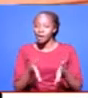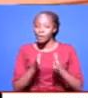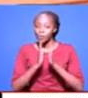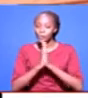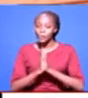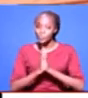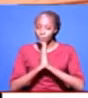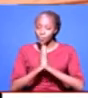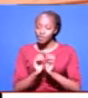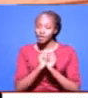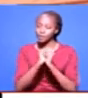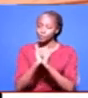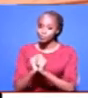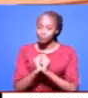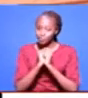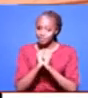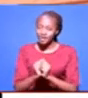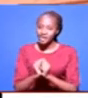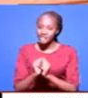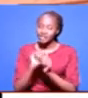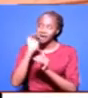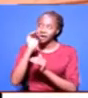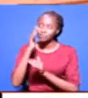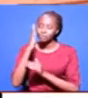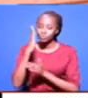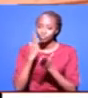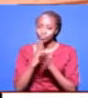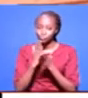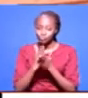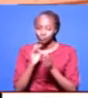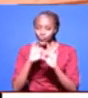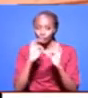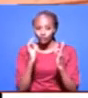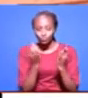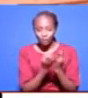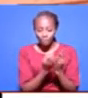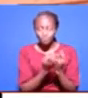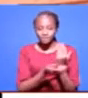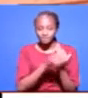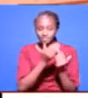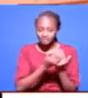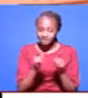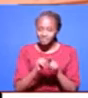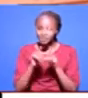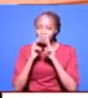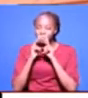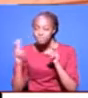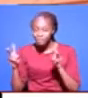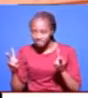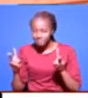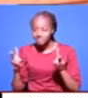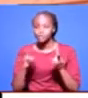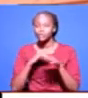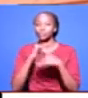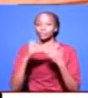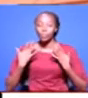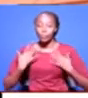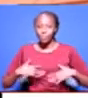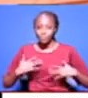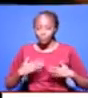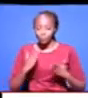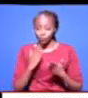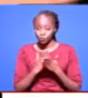mm. first for God to cool his family, to cool Kenya, give peace to everybody, because Mwai Kibaki